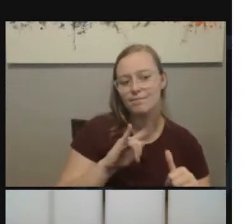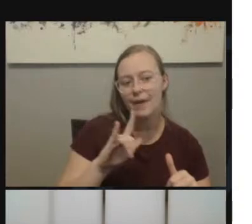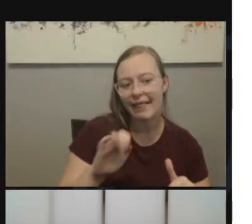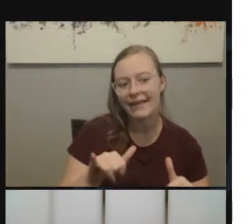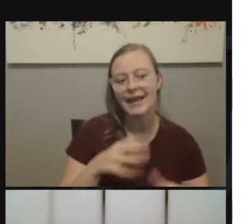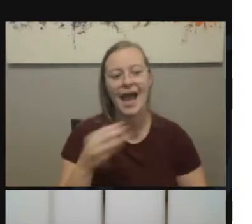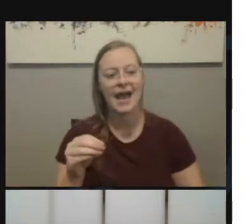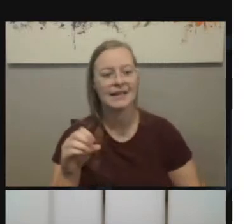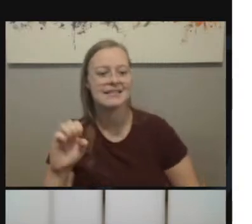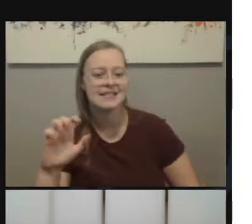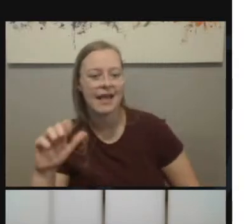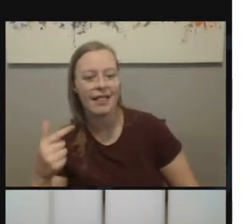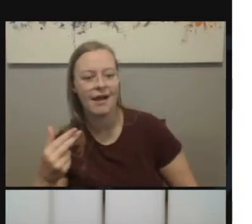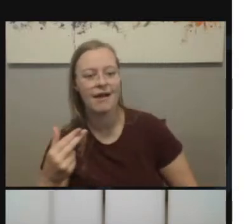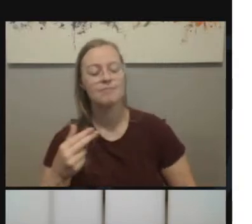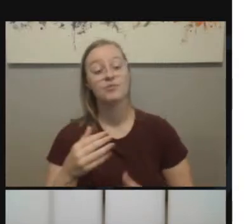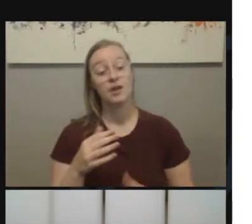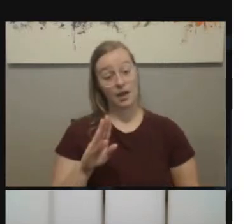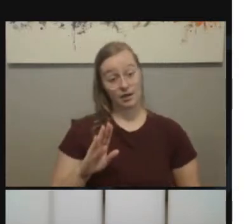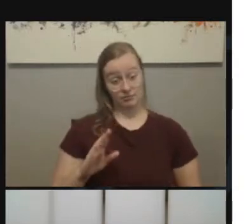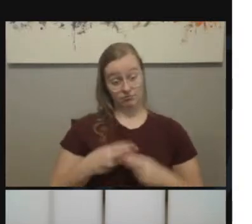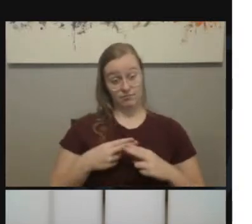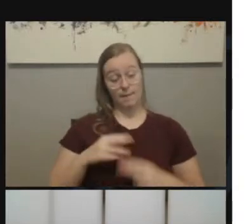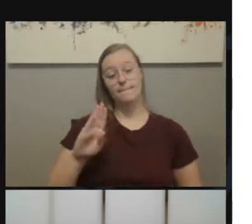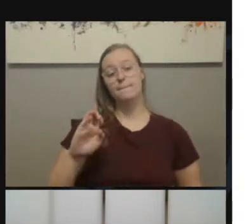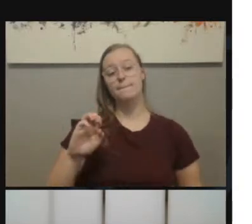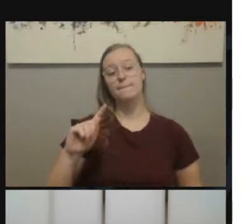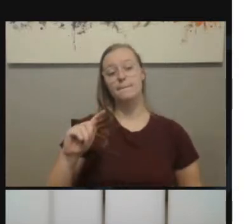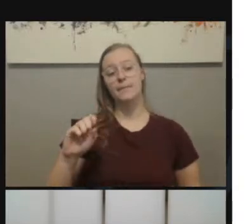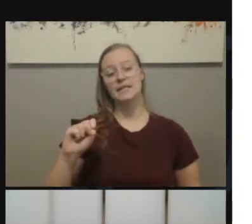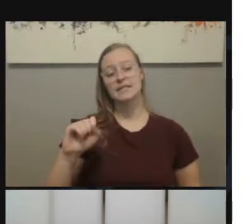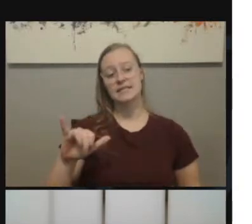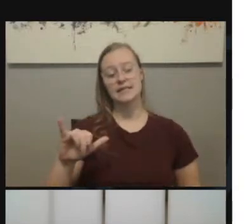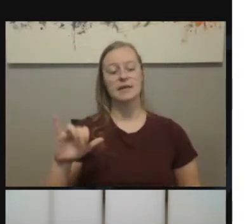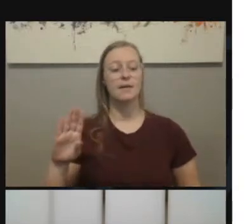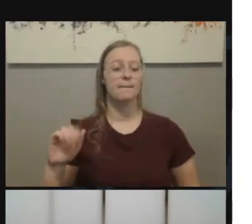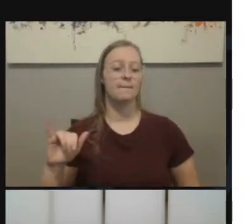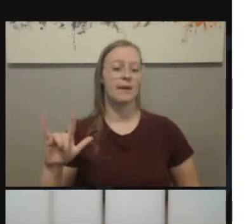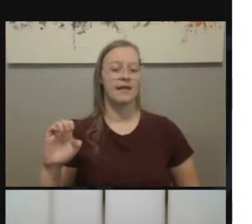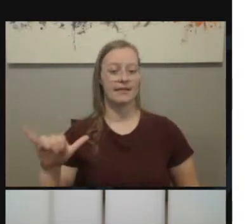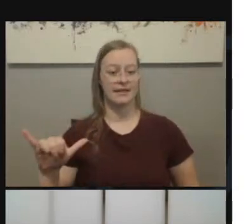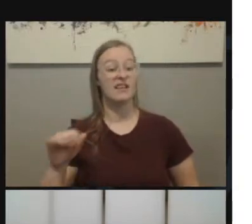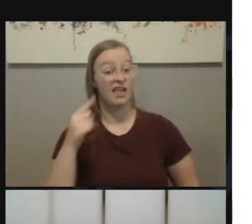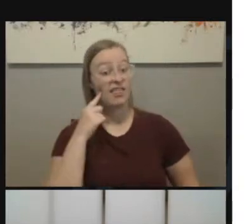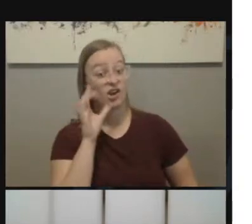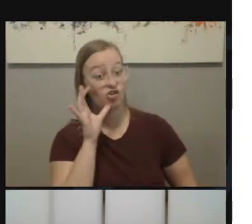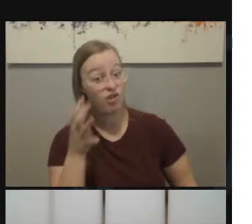namely Betsy Bailey, in turn grandmother of Frederick Douglass.